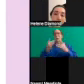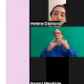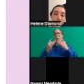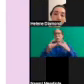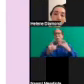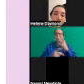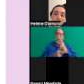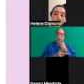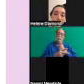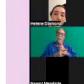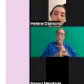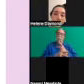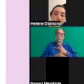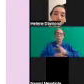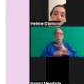into